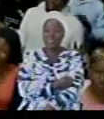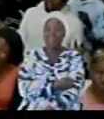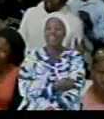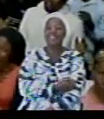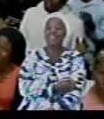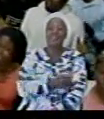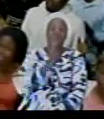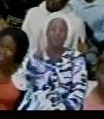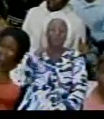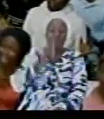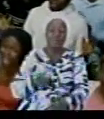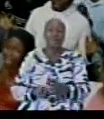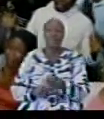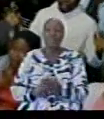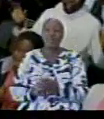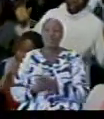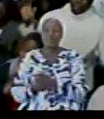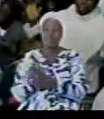forth speedily.